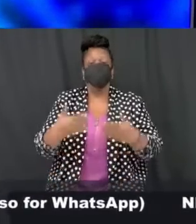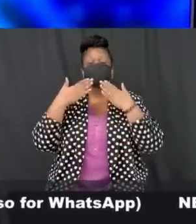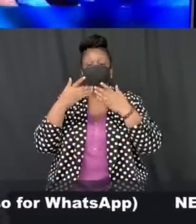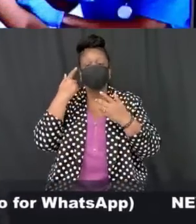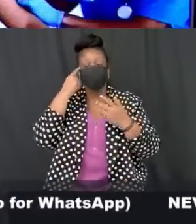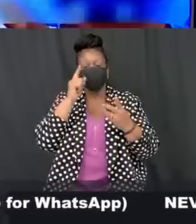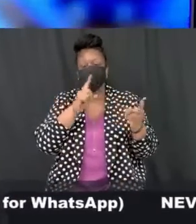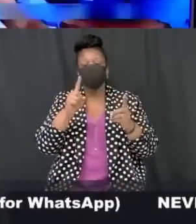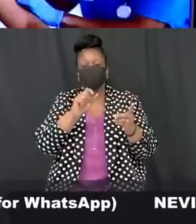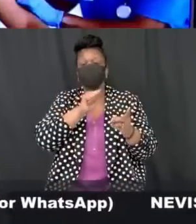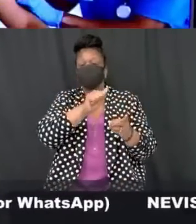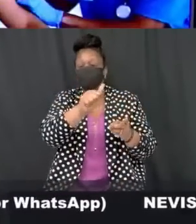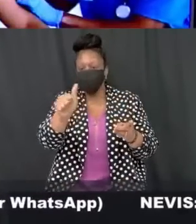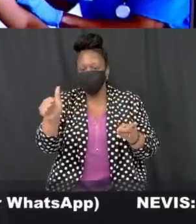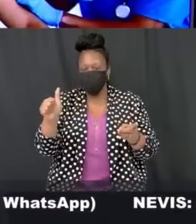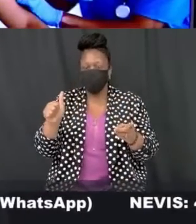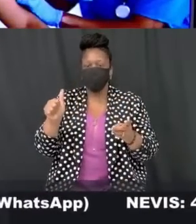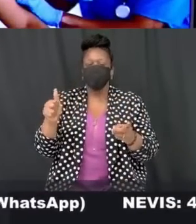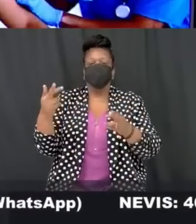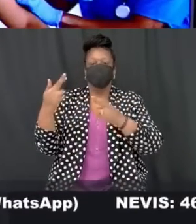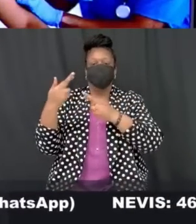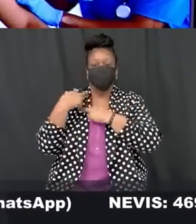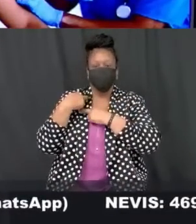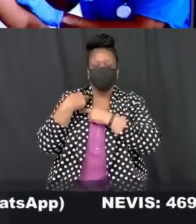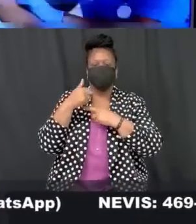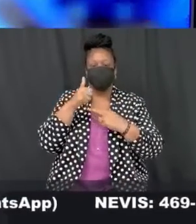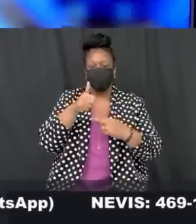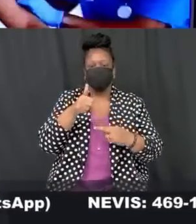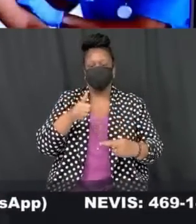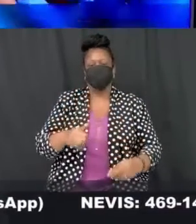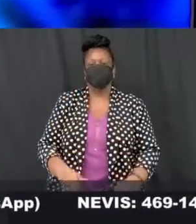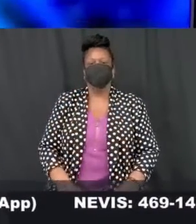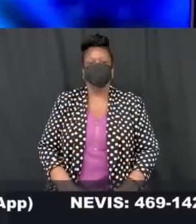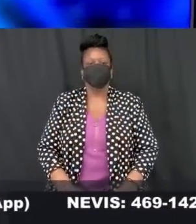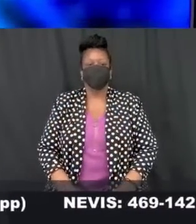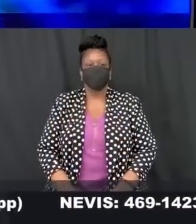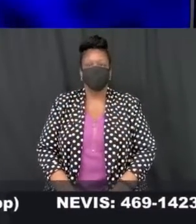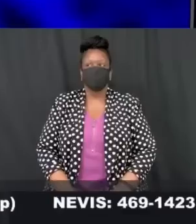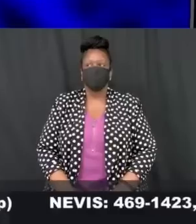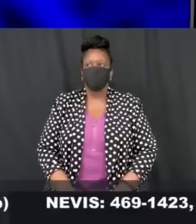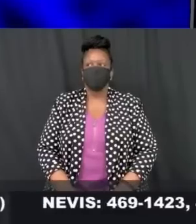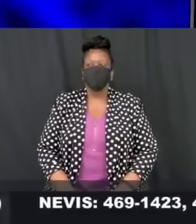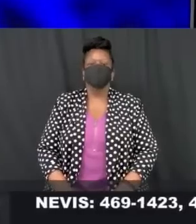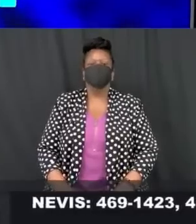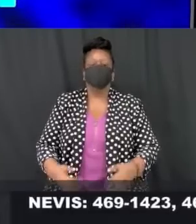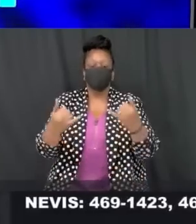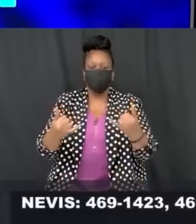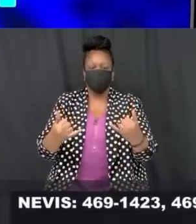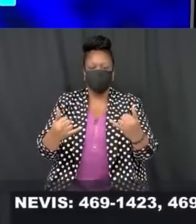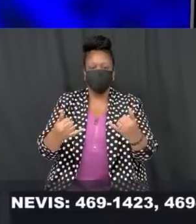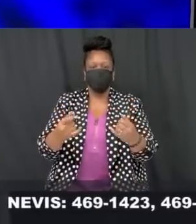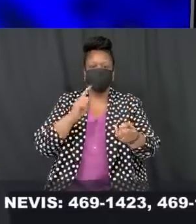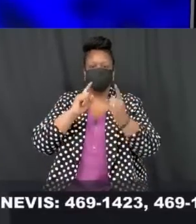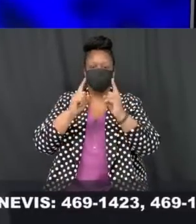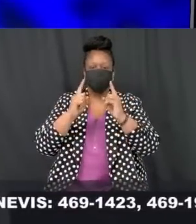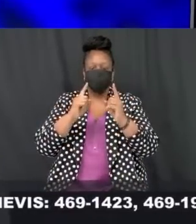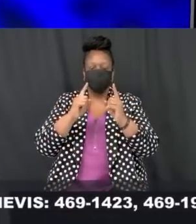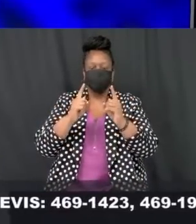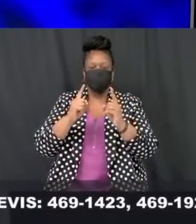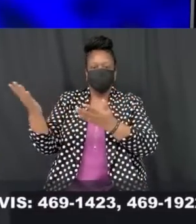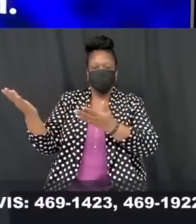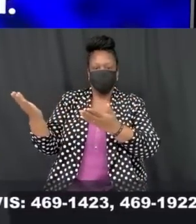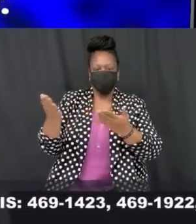virus. So thank you again for joining us. I would like to invite Superintendent Cromwell